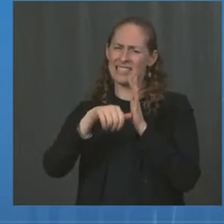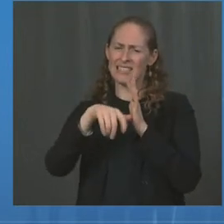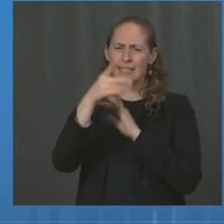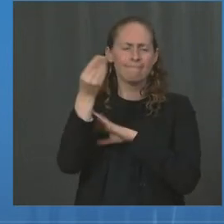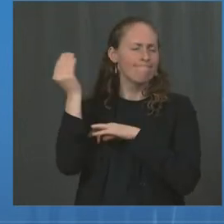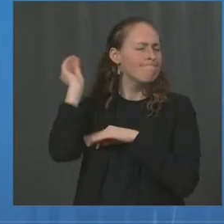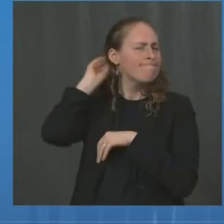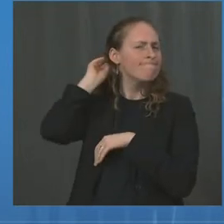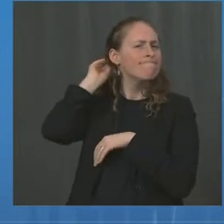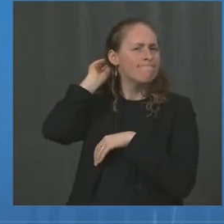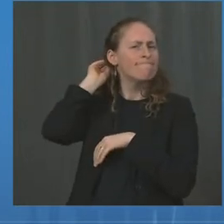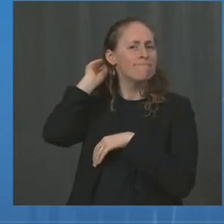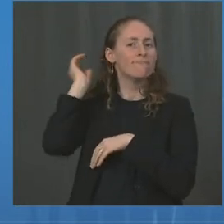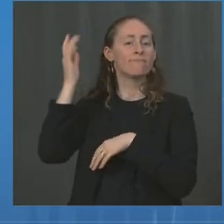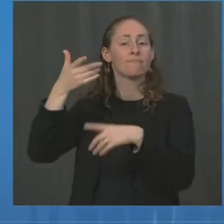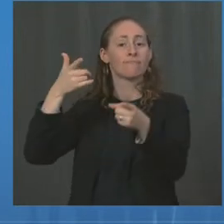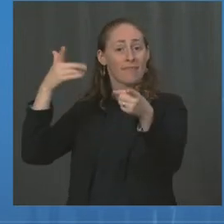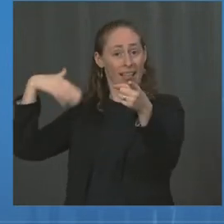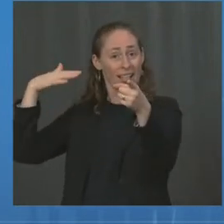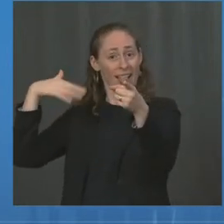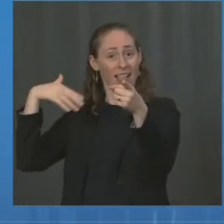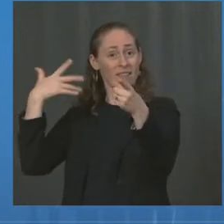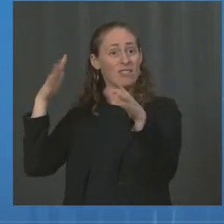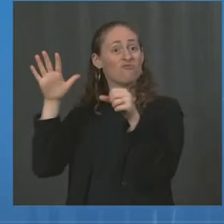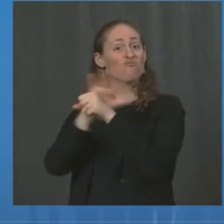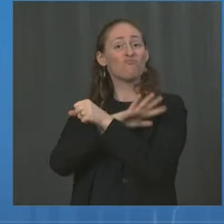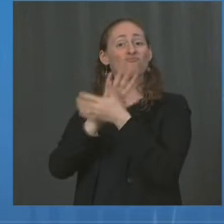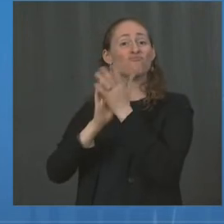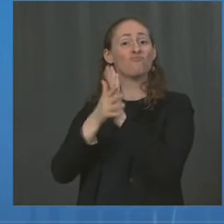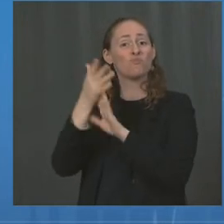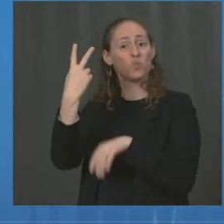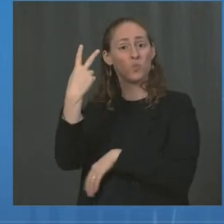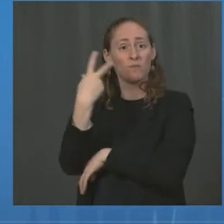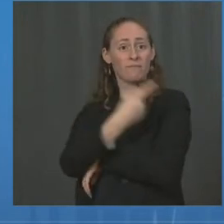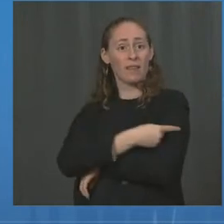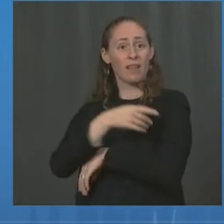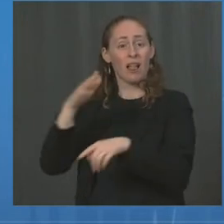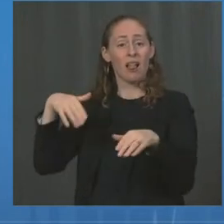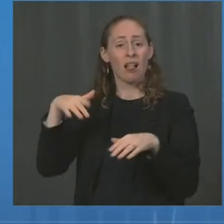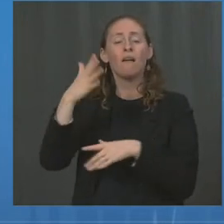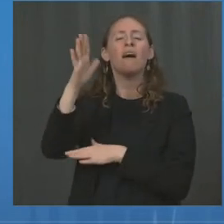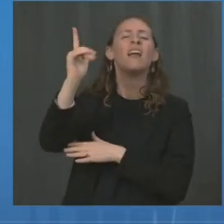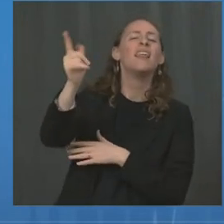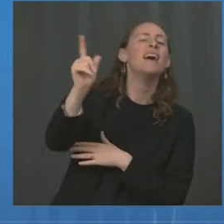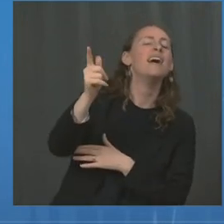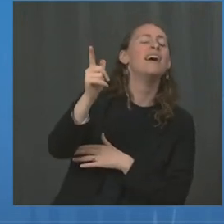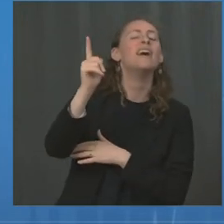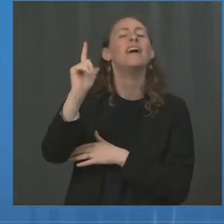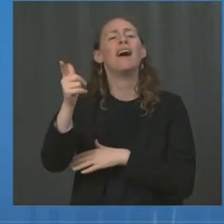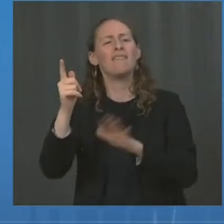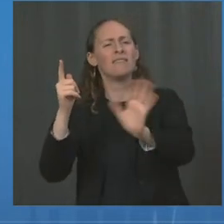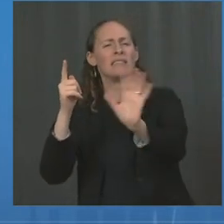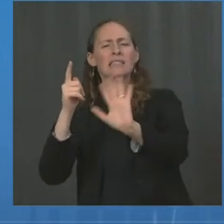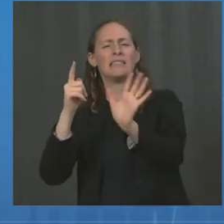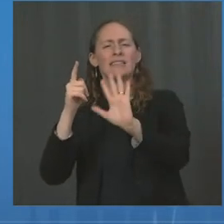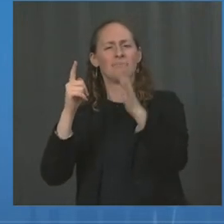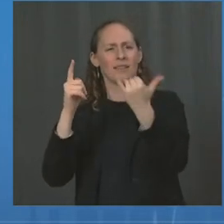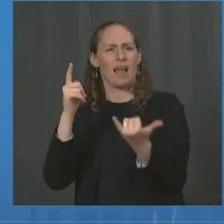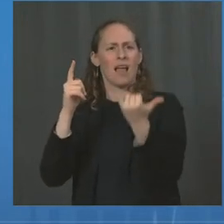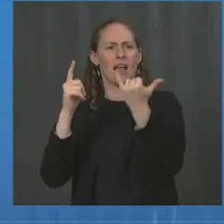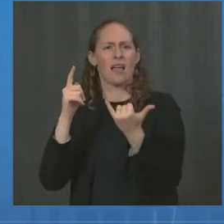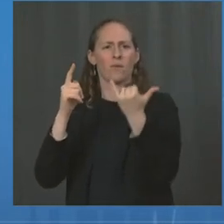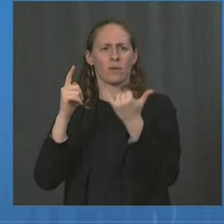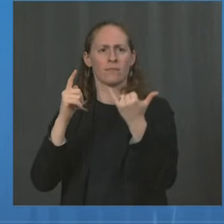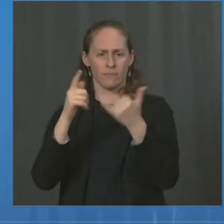not fully vaccinated, don't put it off any longer. Visit vaccines.gov